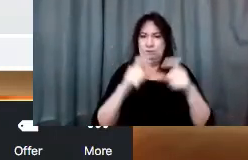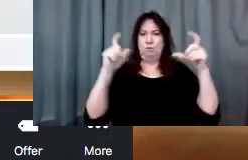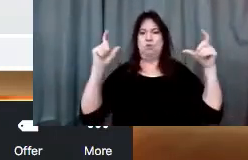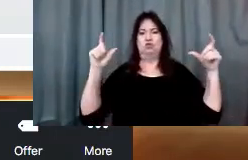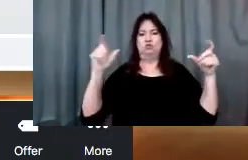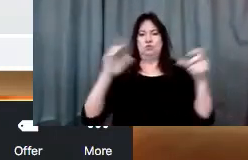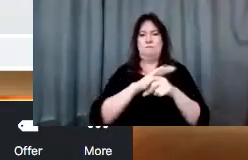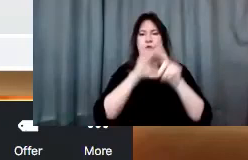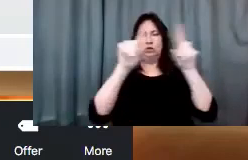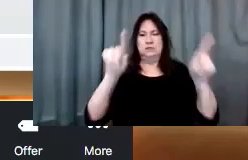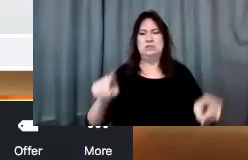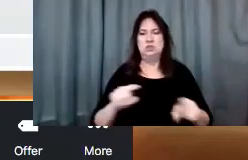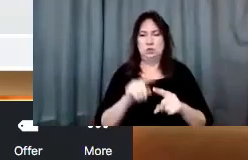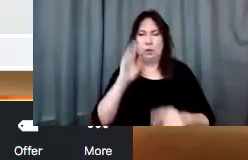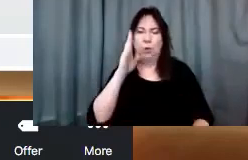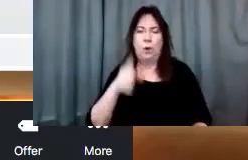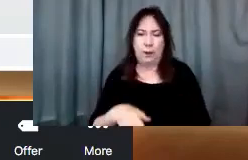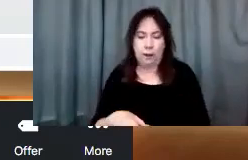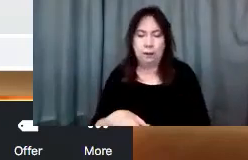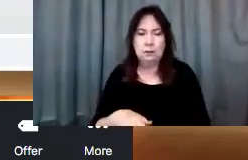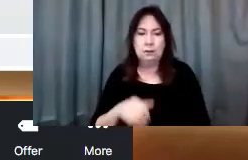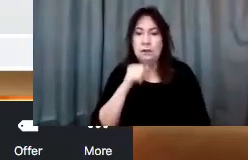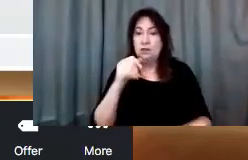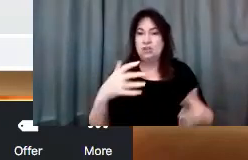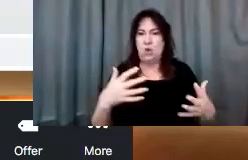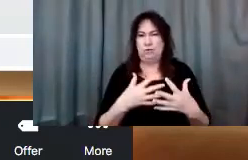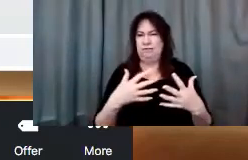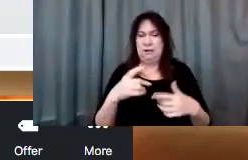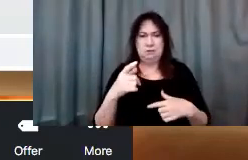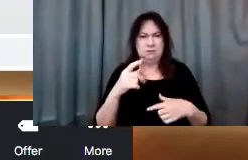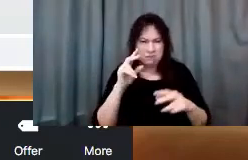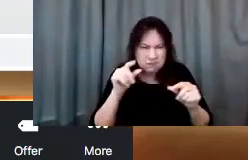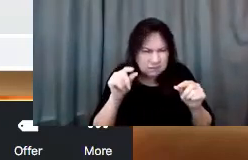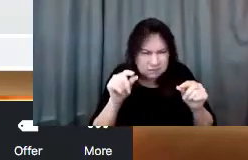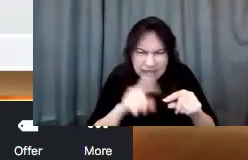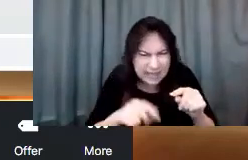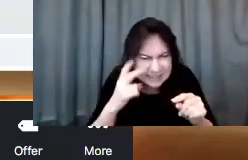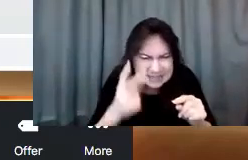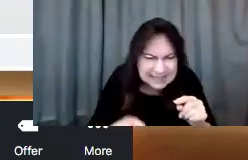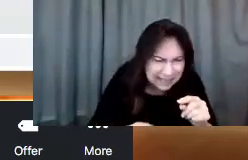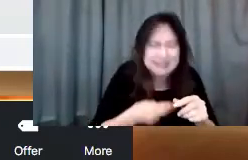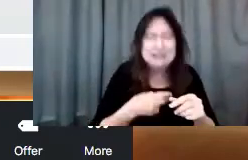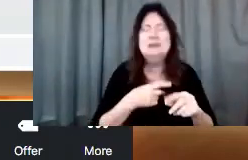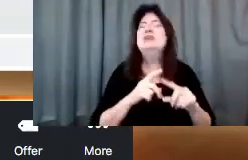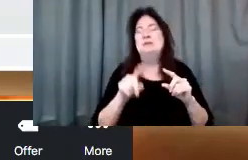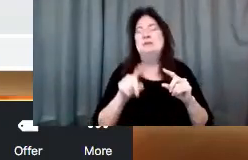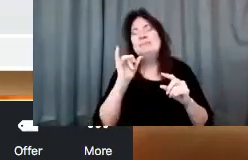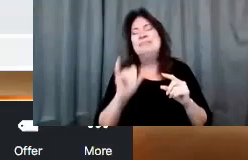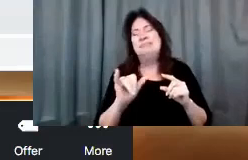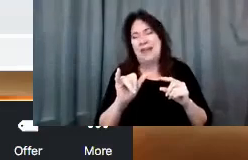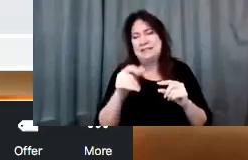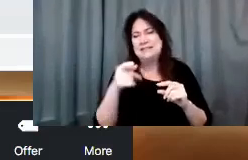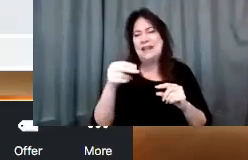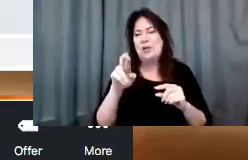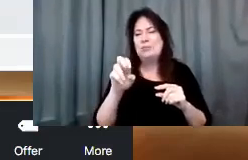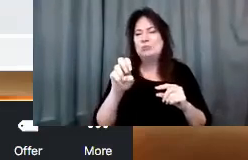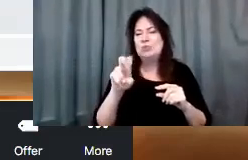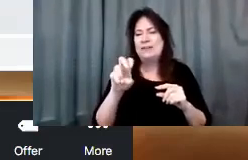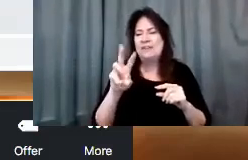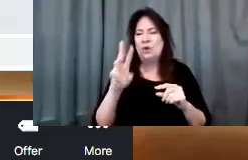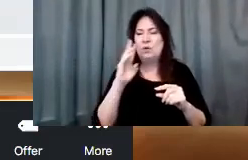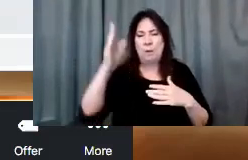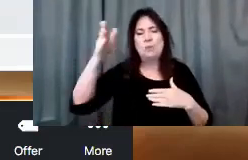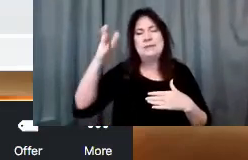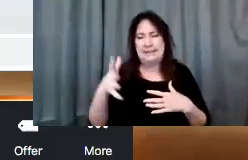So not to fear, the attendees will be able to see your content and it'll take up the entire window on